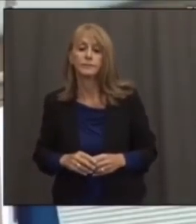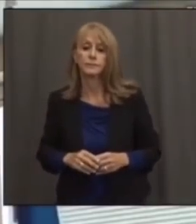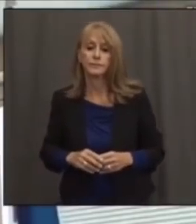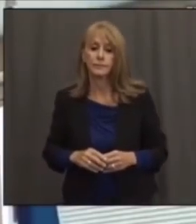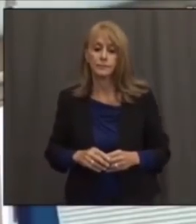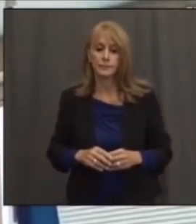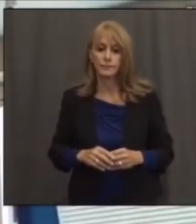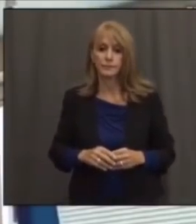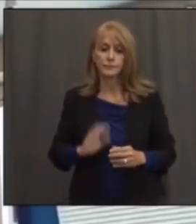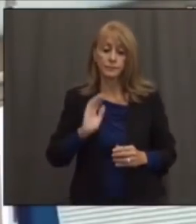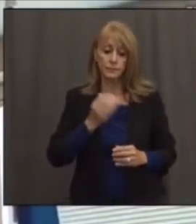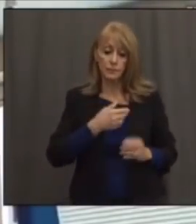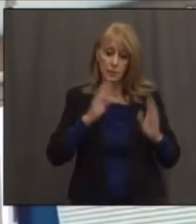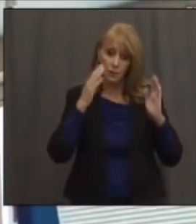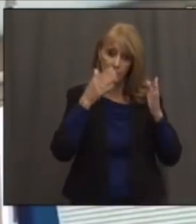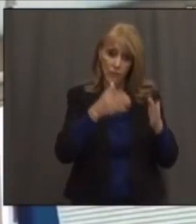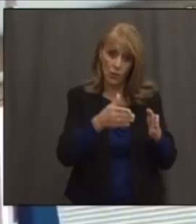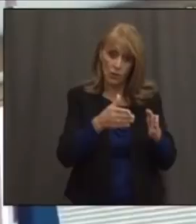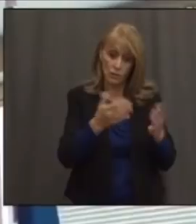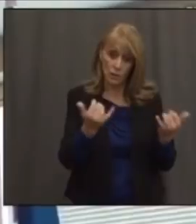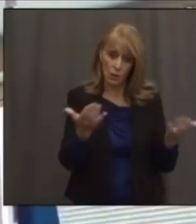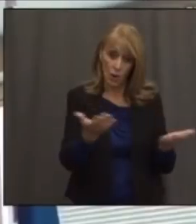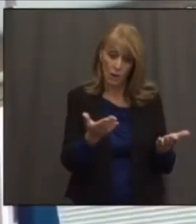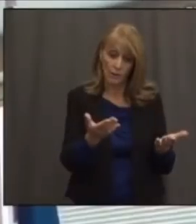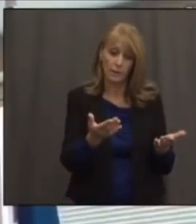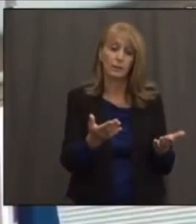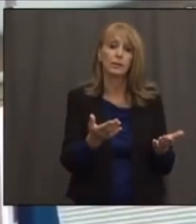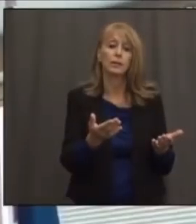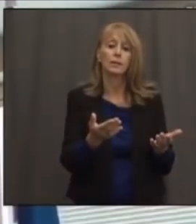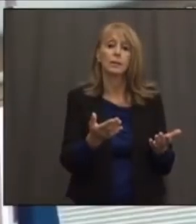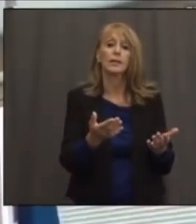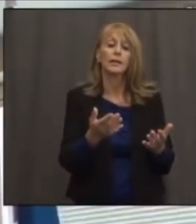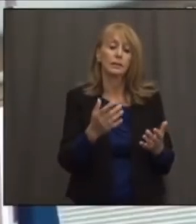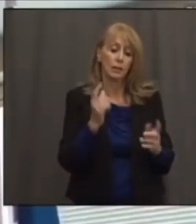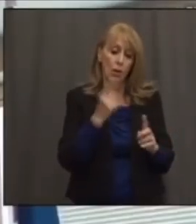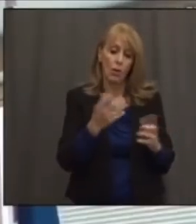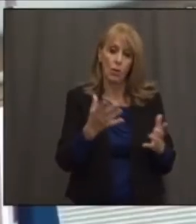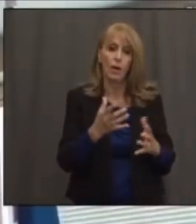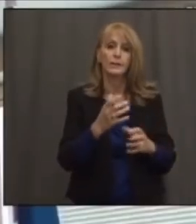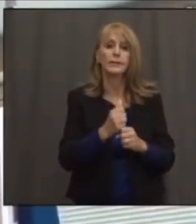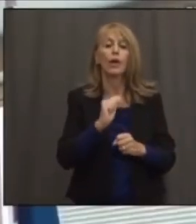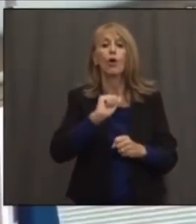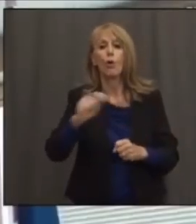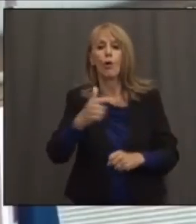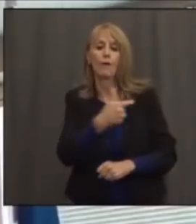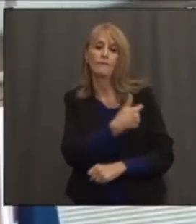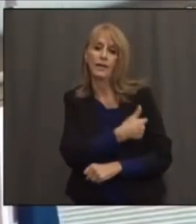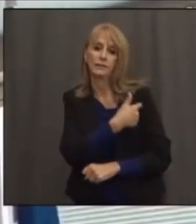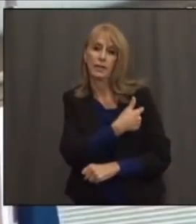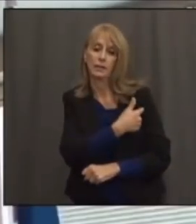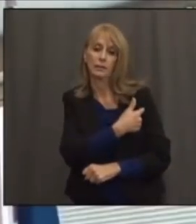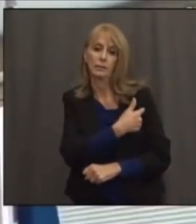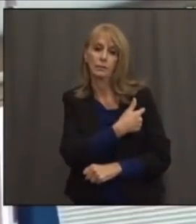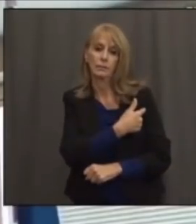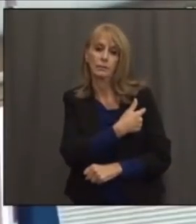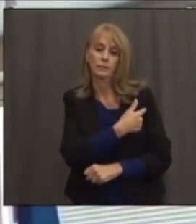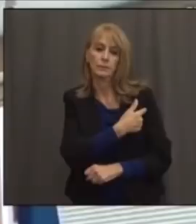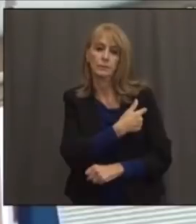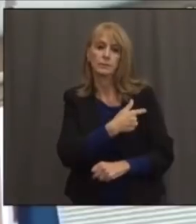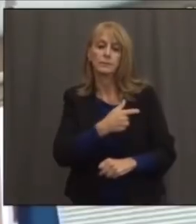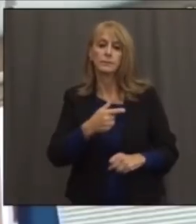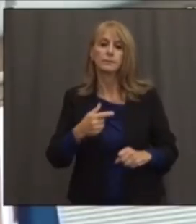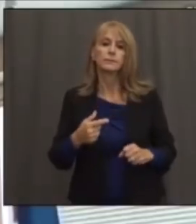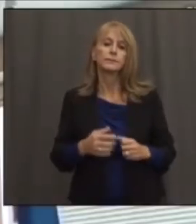Our biggest focus right now is on getting everyone vaccinated. And as you heard many speakers say